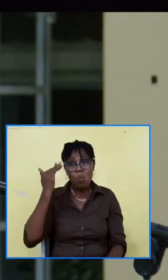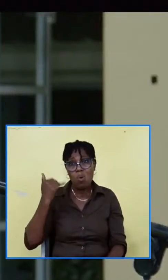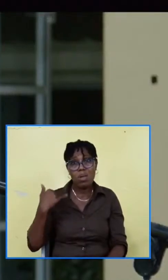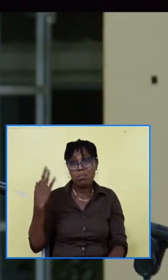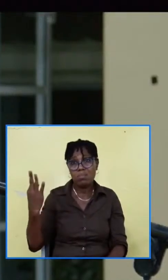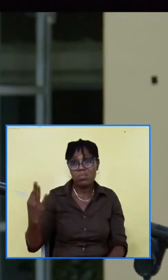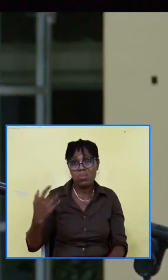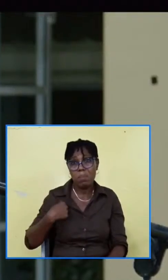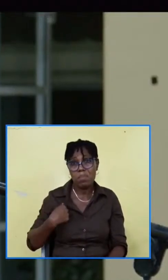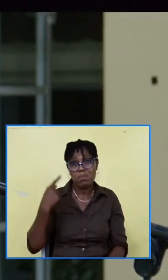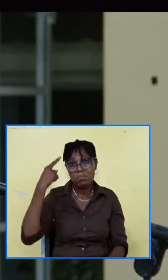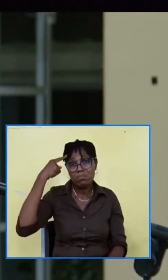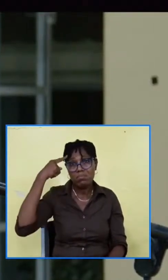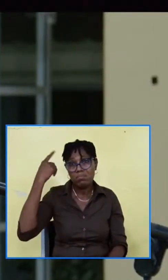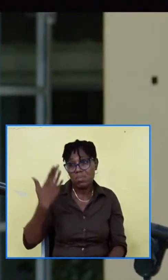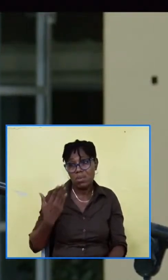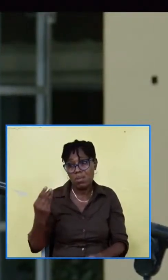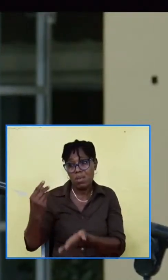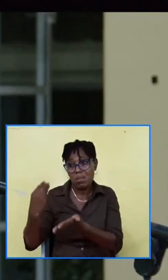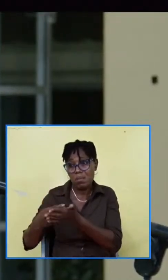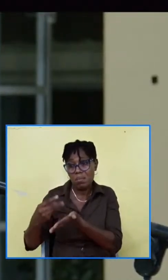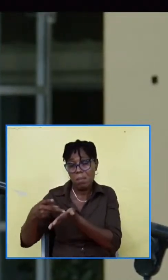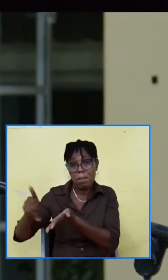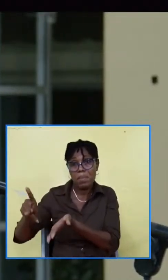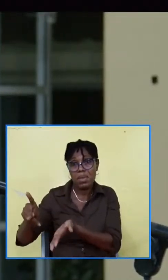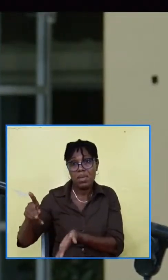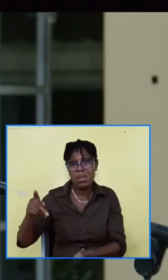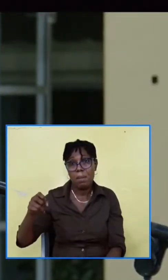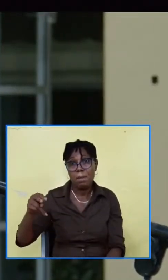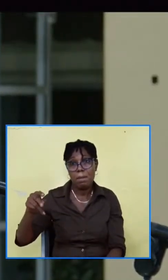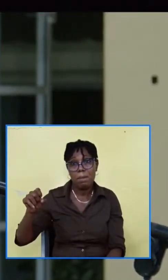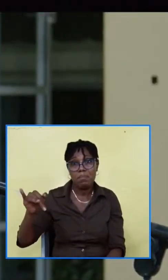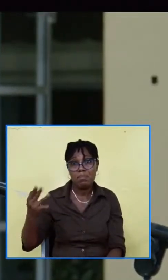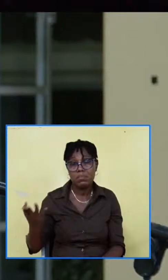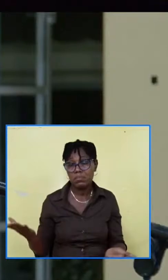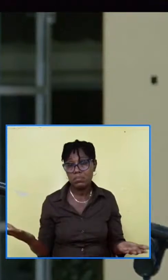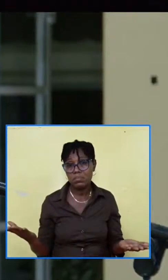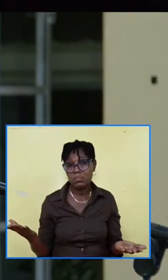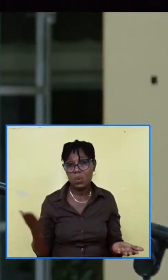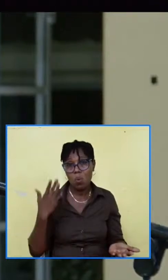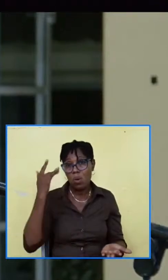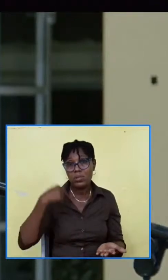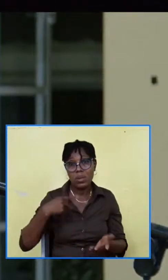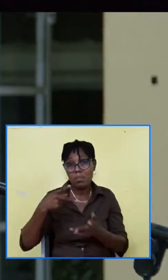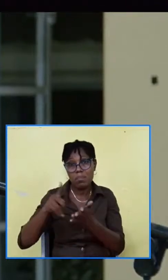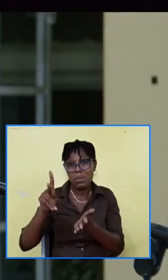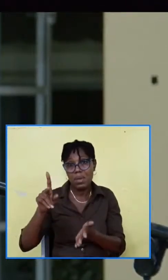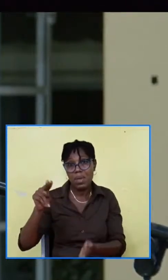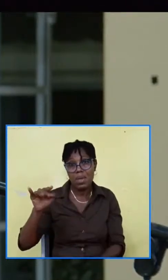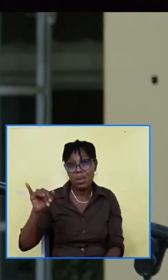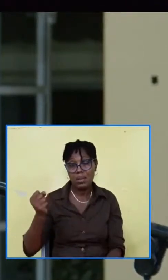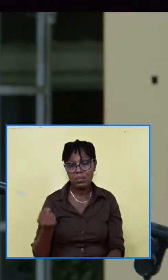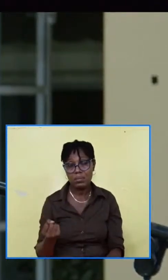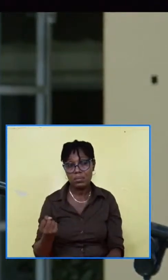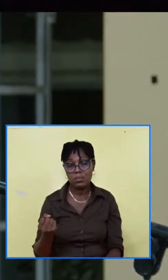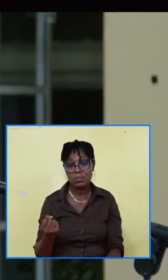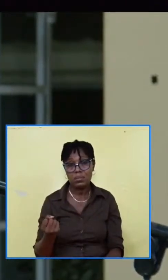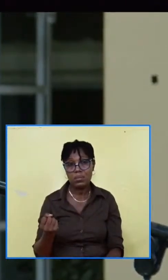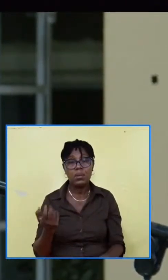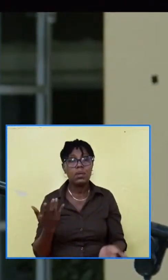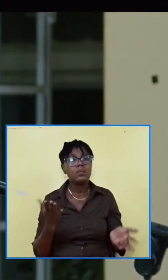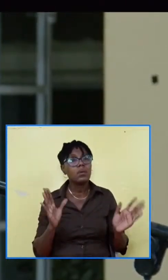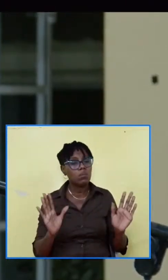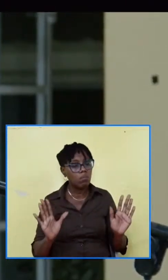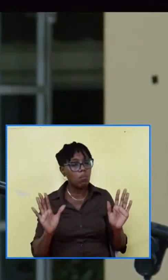Betty, we will certainly look at that. We can't say yes or no now, but what we will certainly look at that. What we're looking